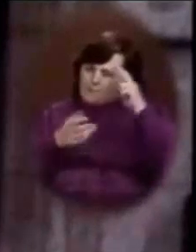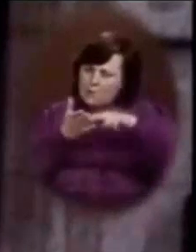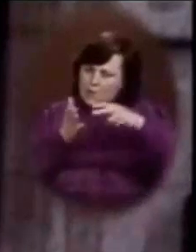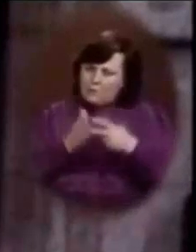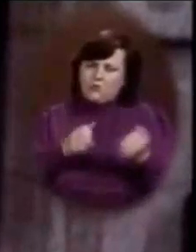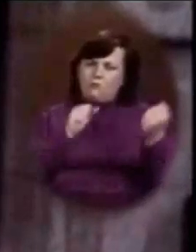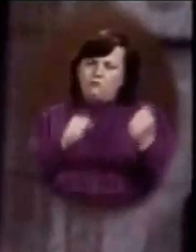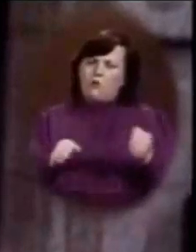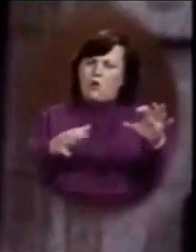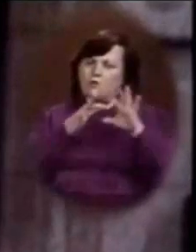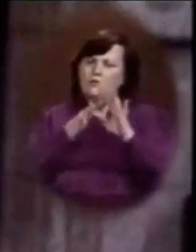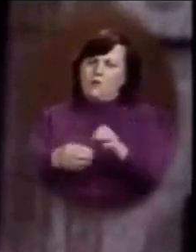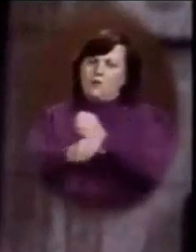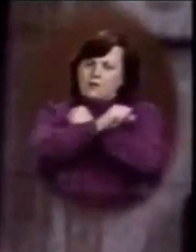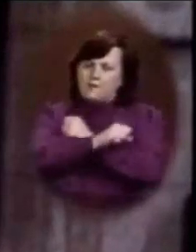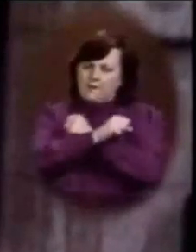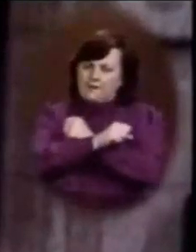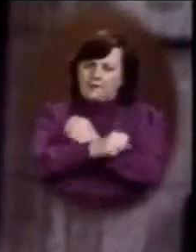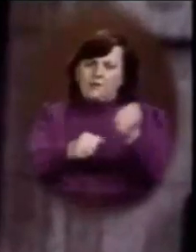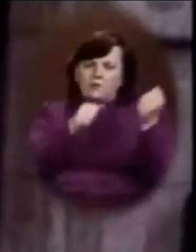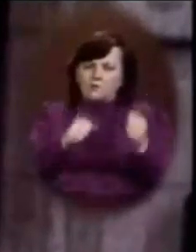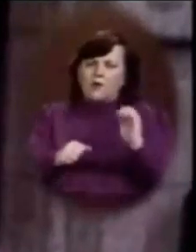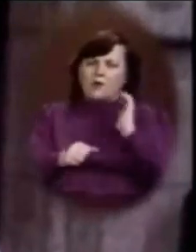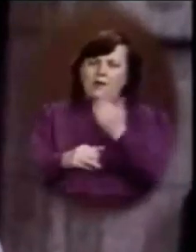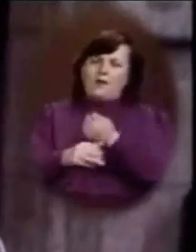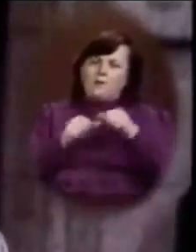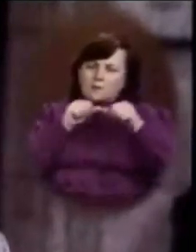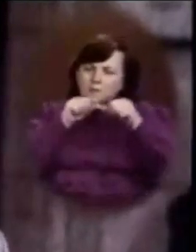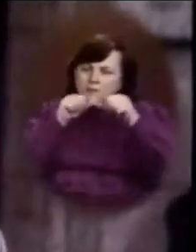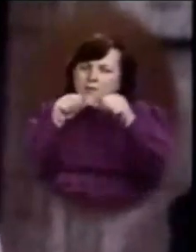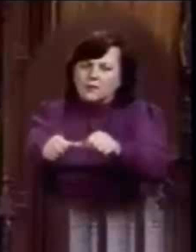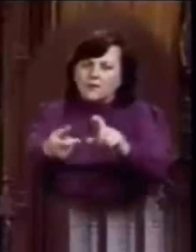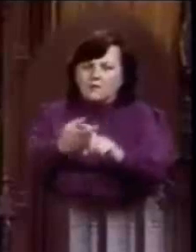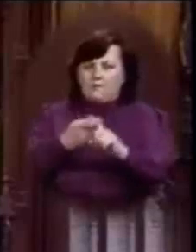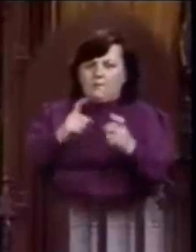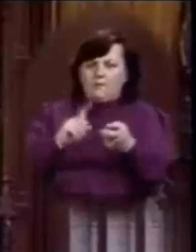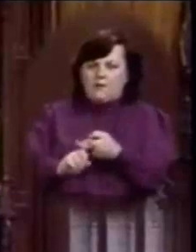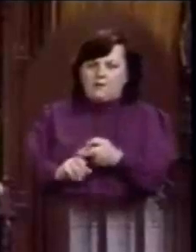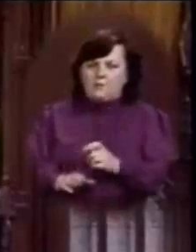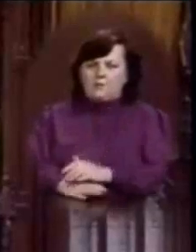defense, and firm in our abiding friendship. Here.